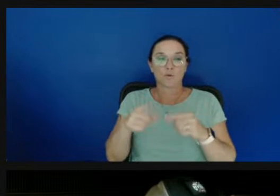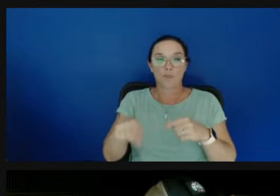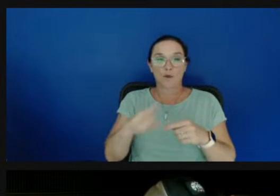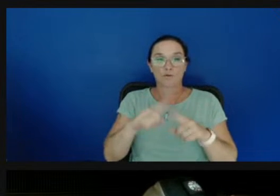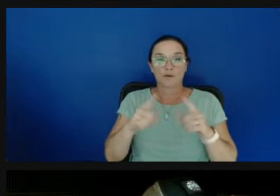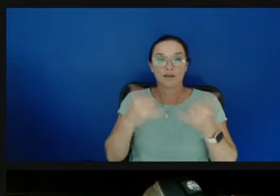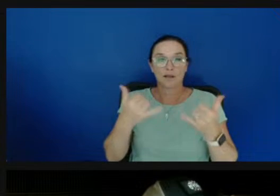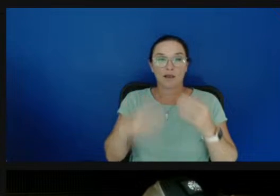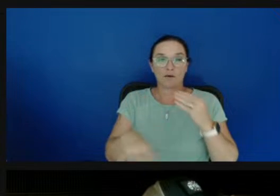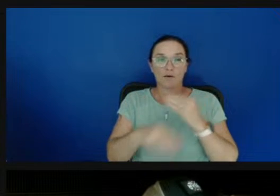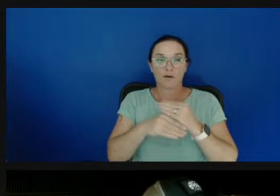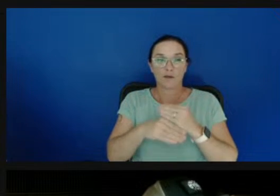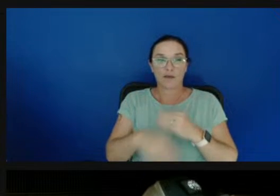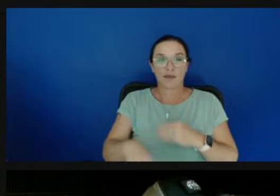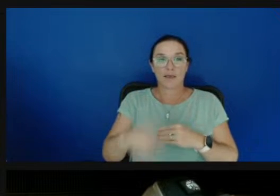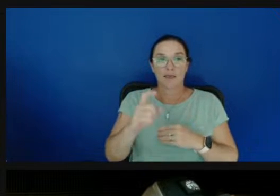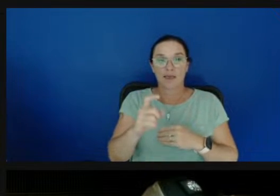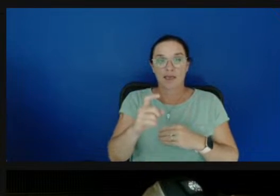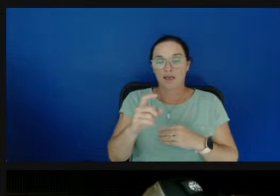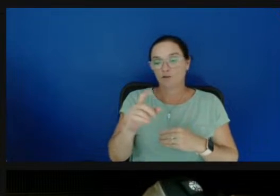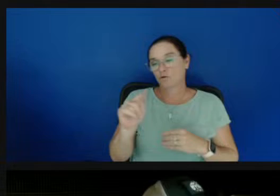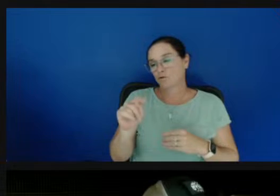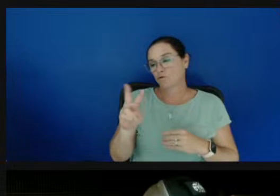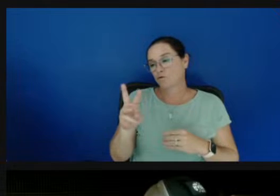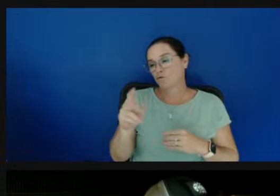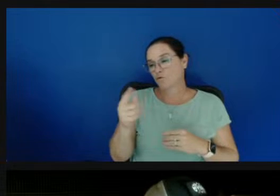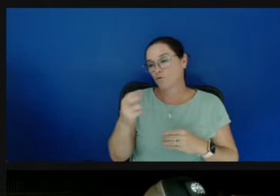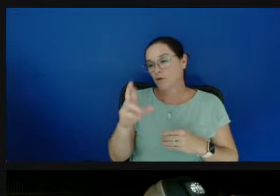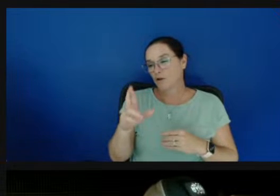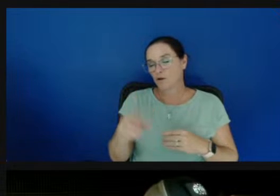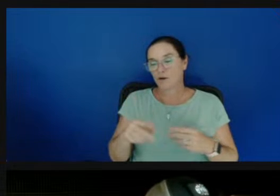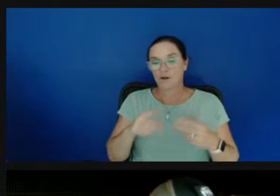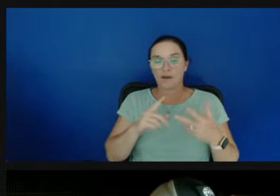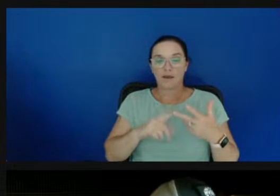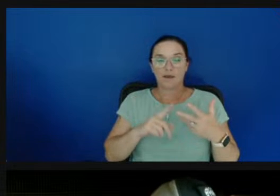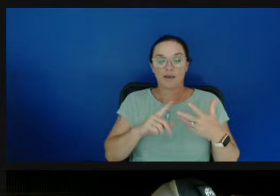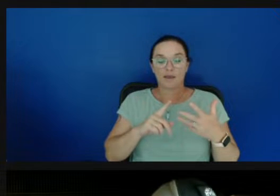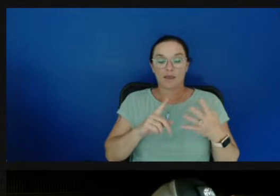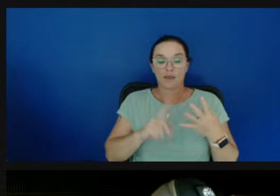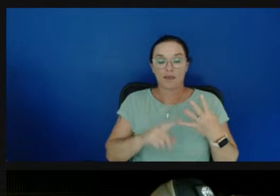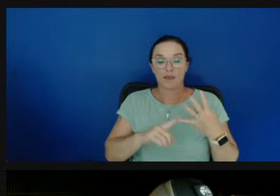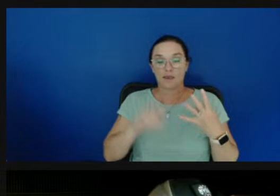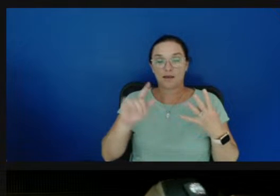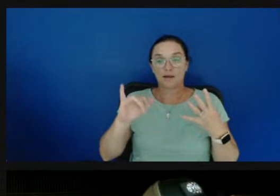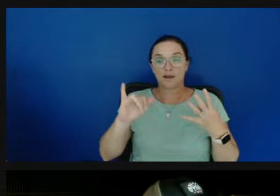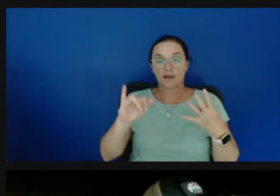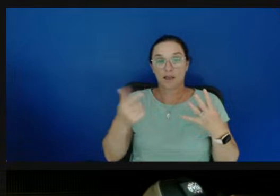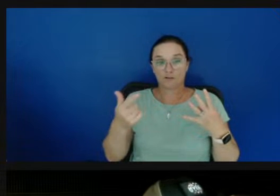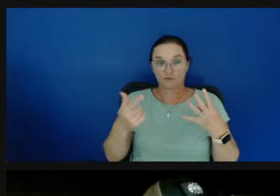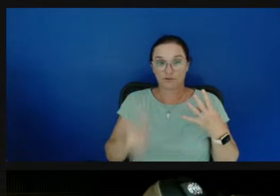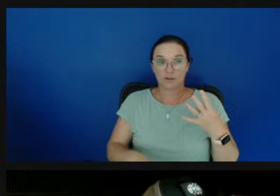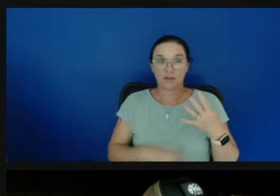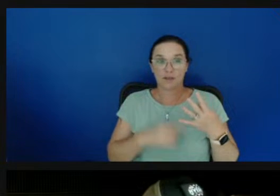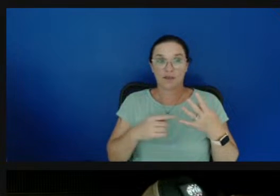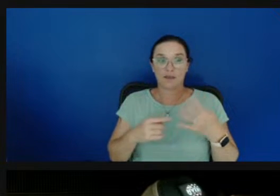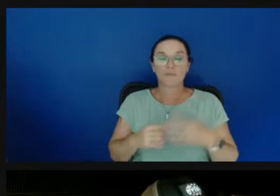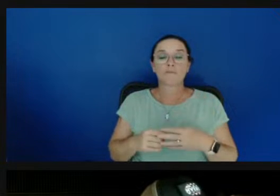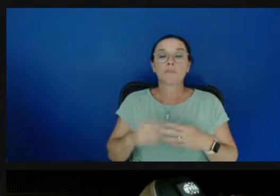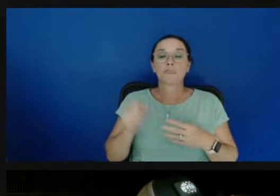expanded also onto X or Twitter and Instagram, as well as the newest one that we stream onto. So check us